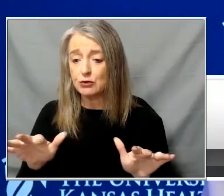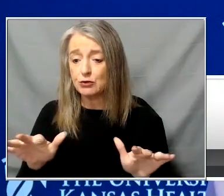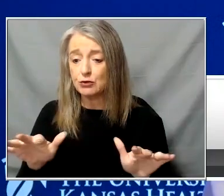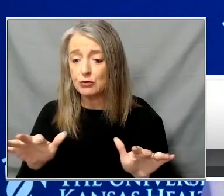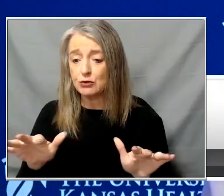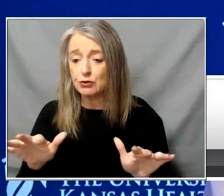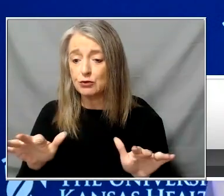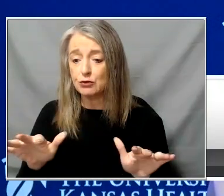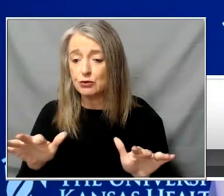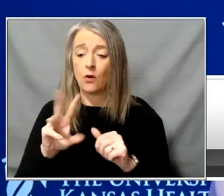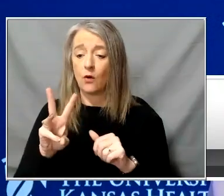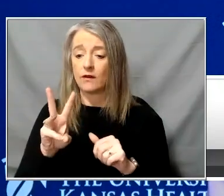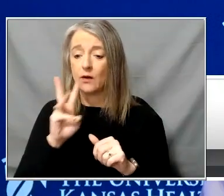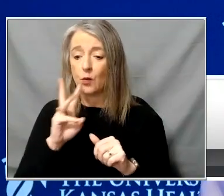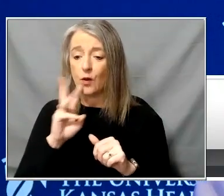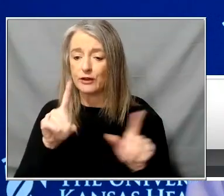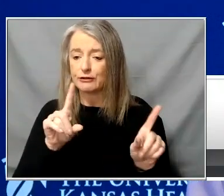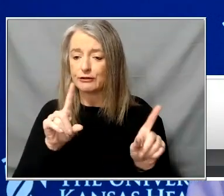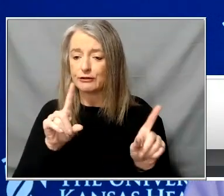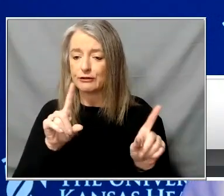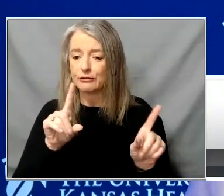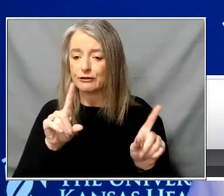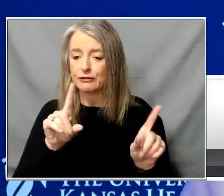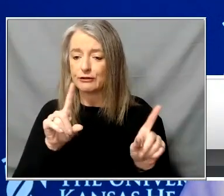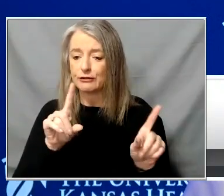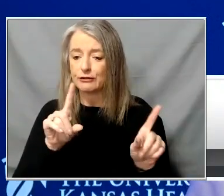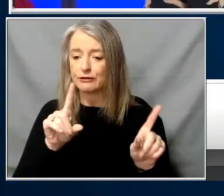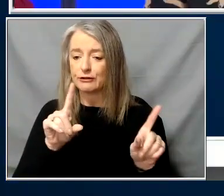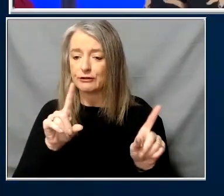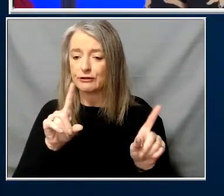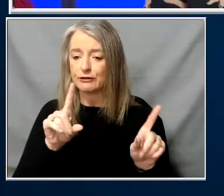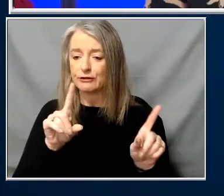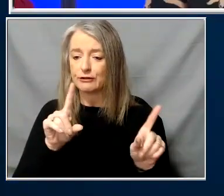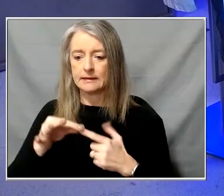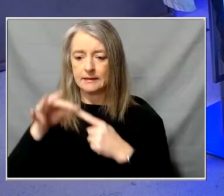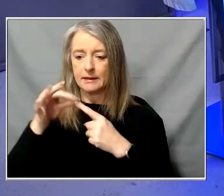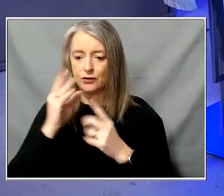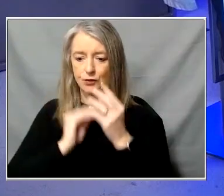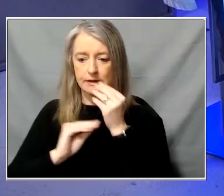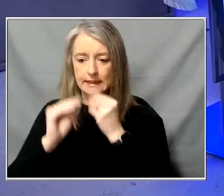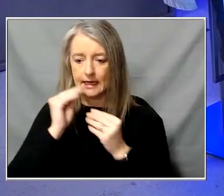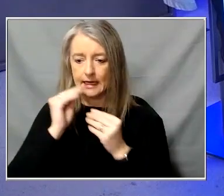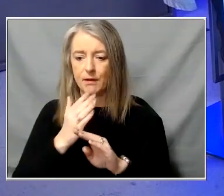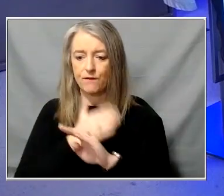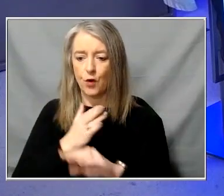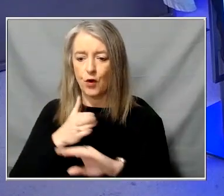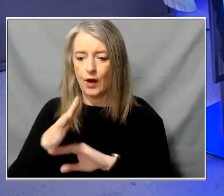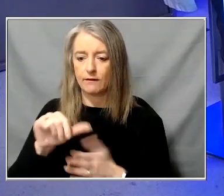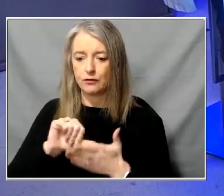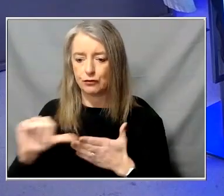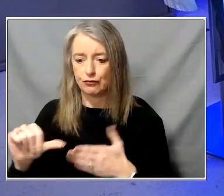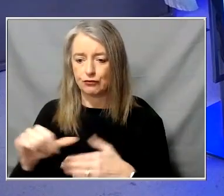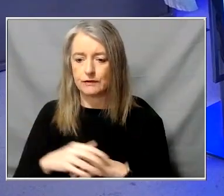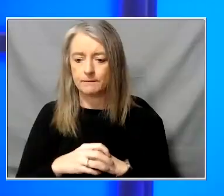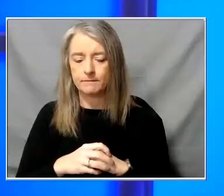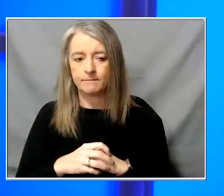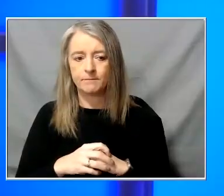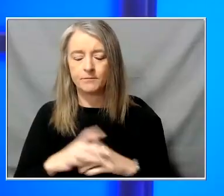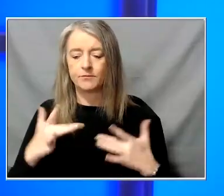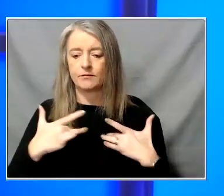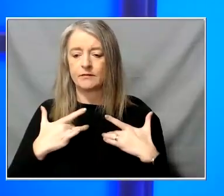using oral polio virus around the world, and certainly we know you can shed that after getting oral polio virus. But the main